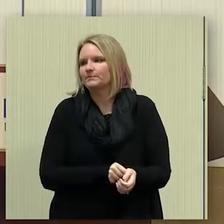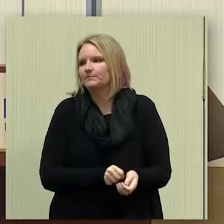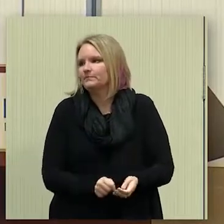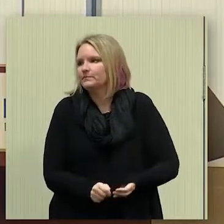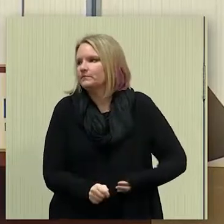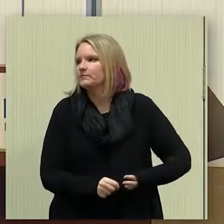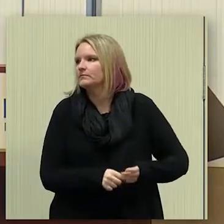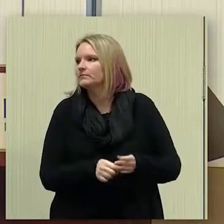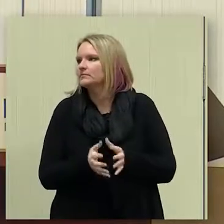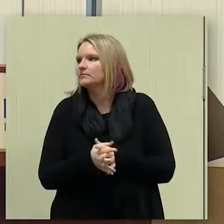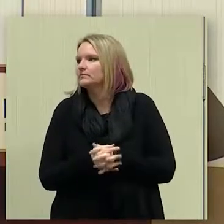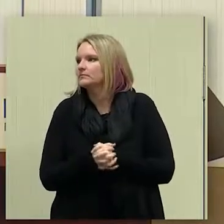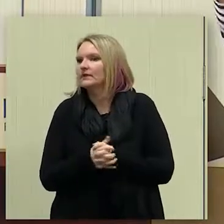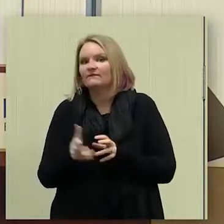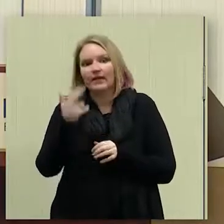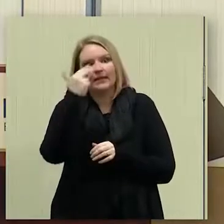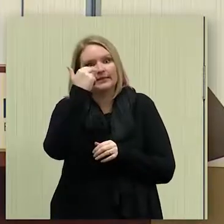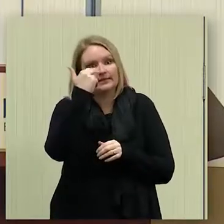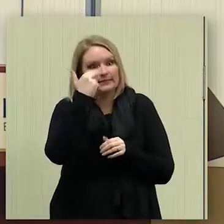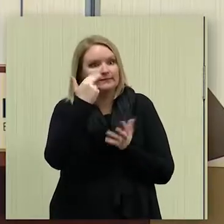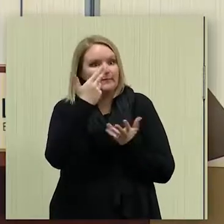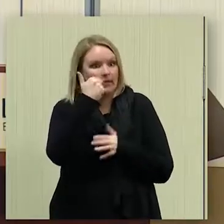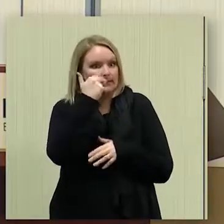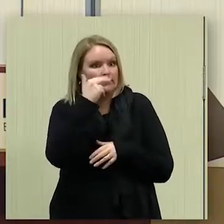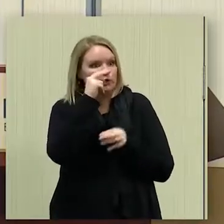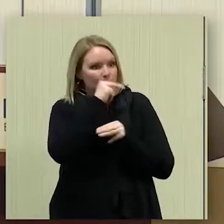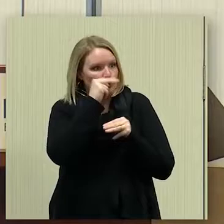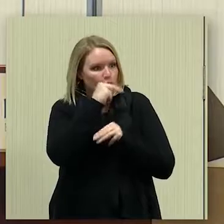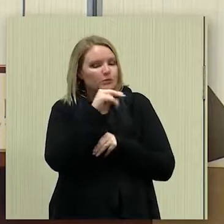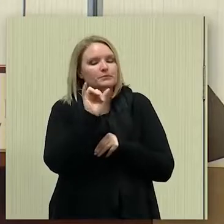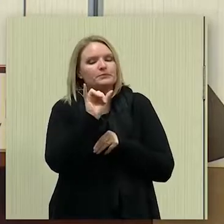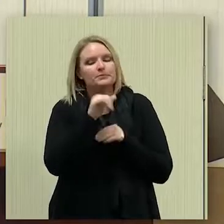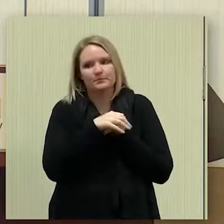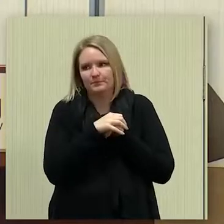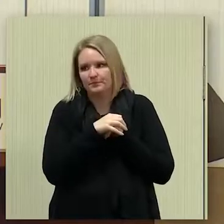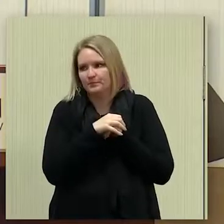Tell me. Huh? Funny. Okay, so humor. Yeah.